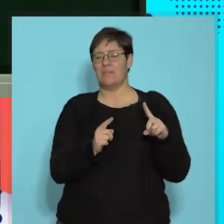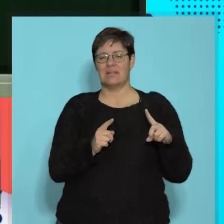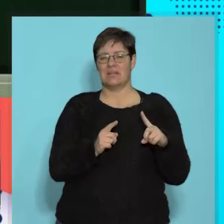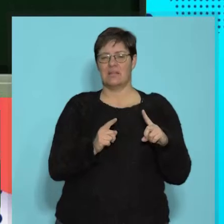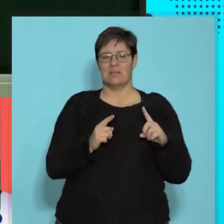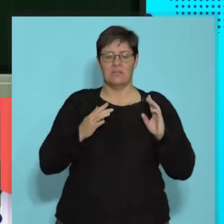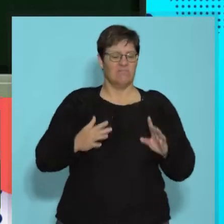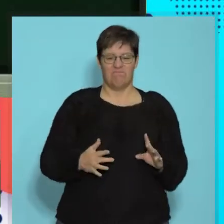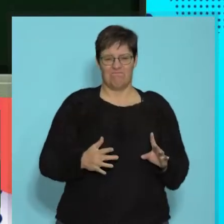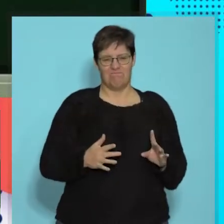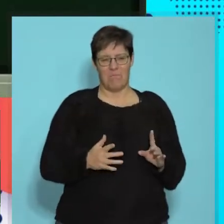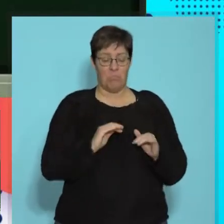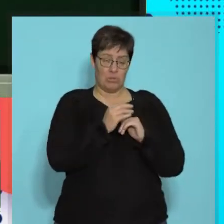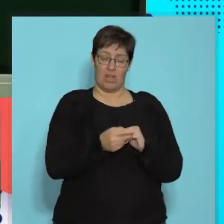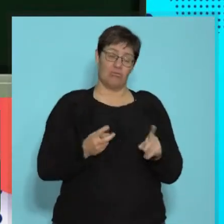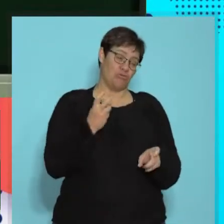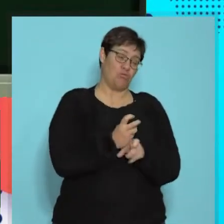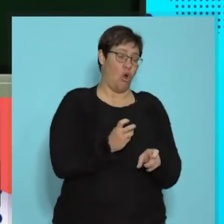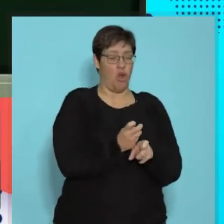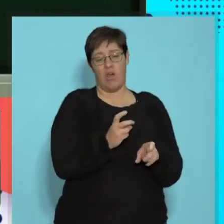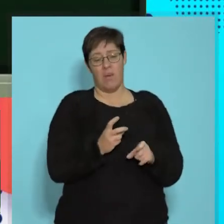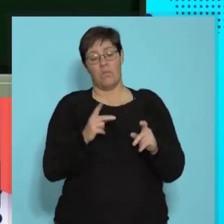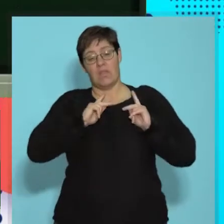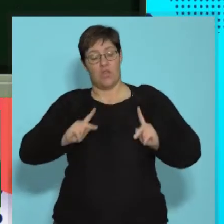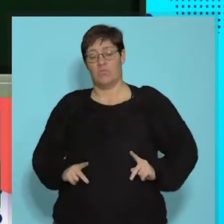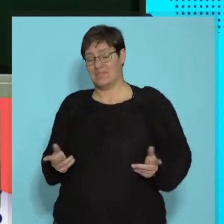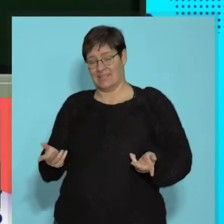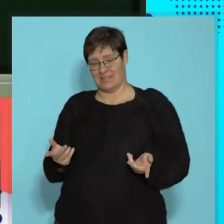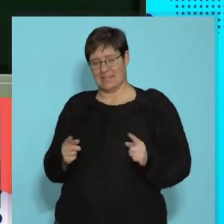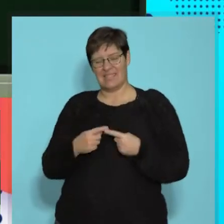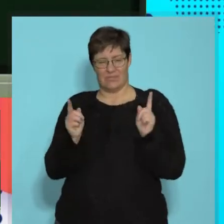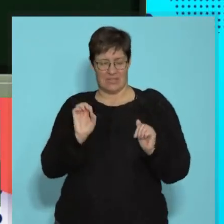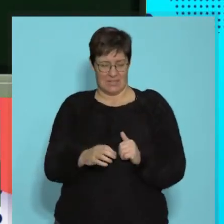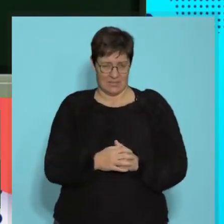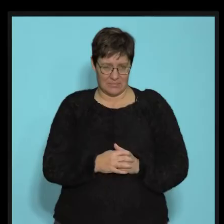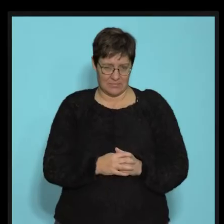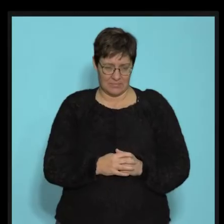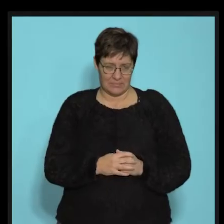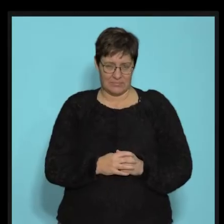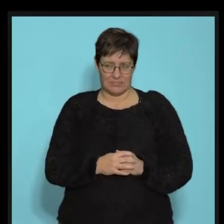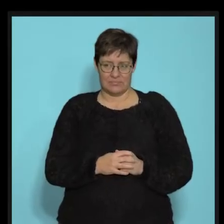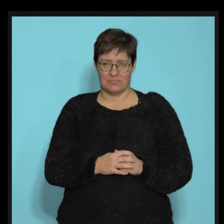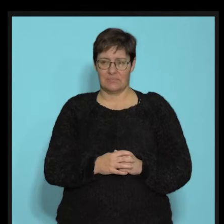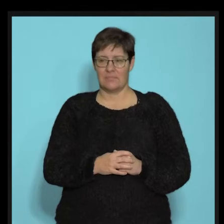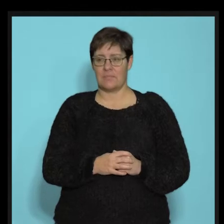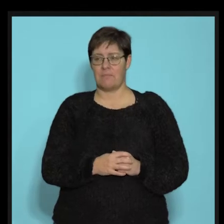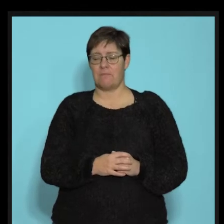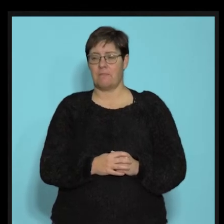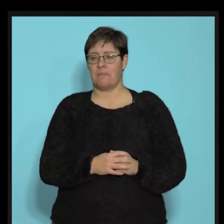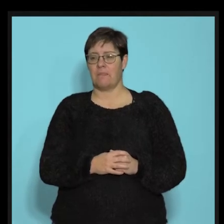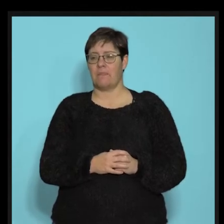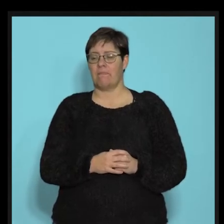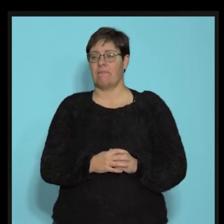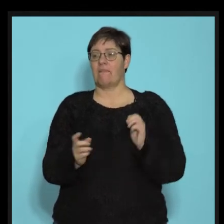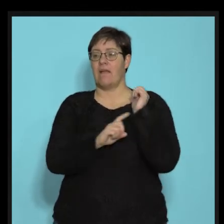strong protection that we're going to find when we look at, all right, when we look at us. Now, the last organism that we're